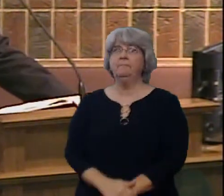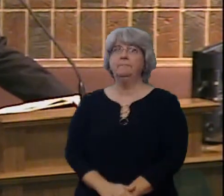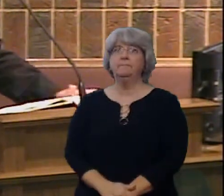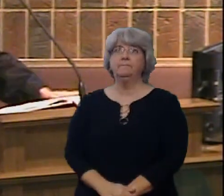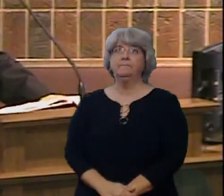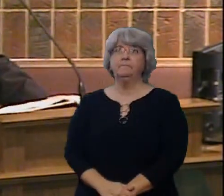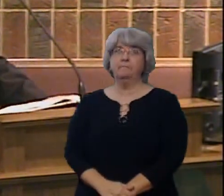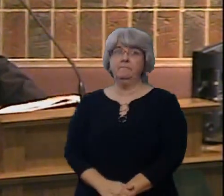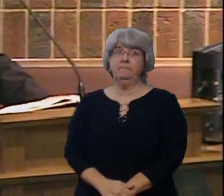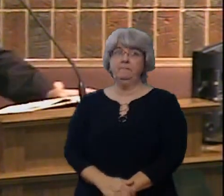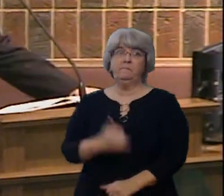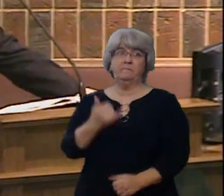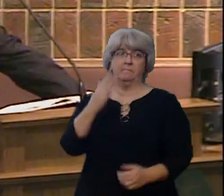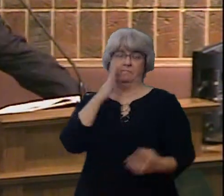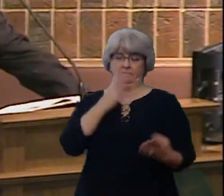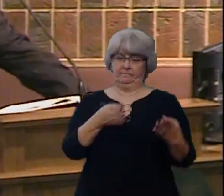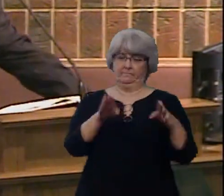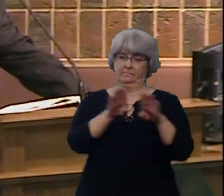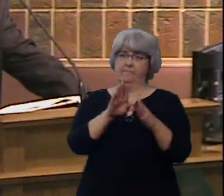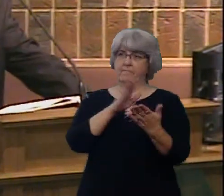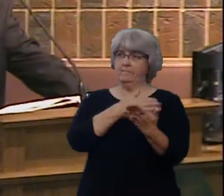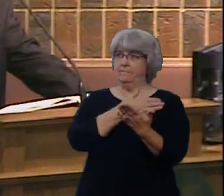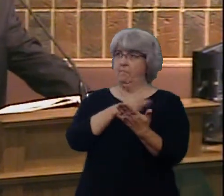895 will be our closing song in a moment.